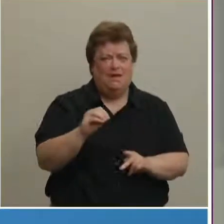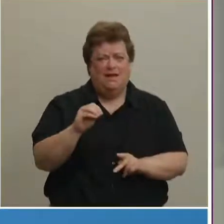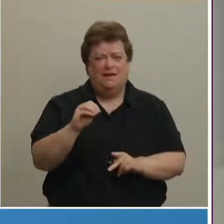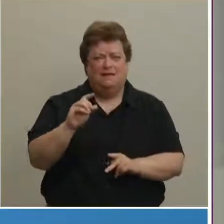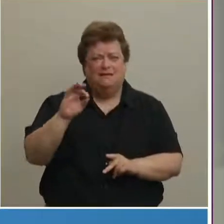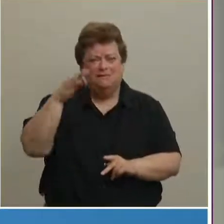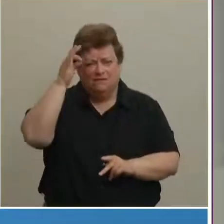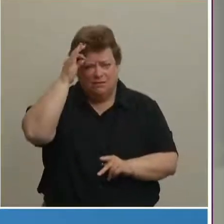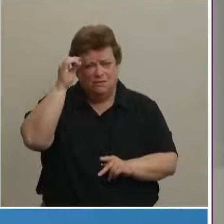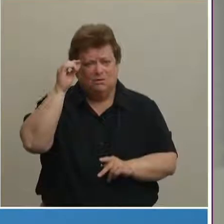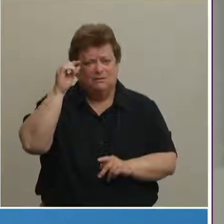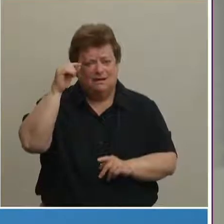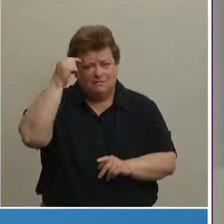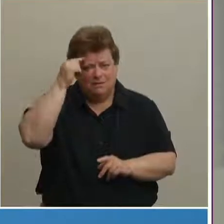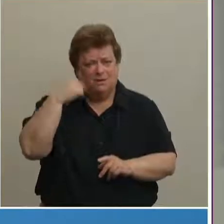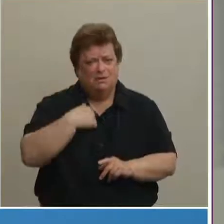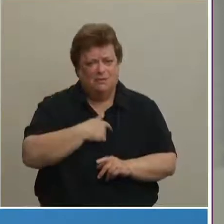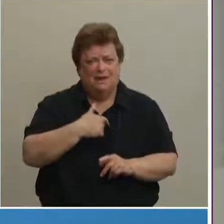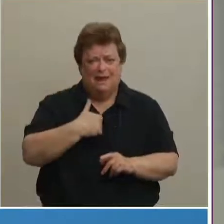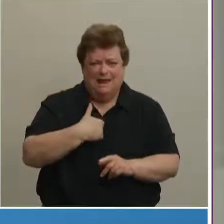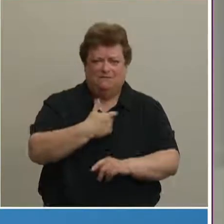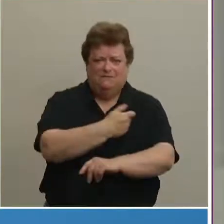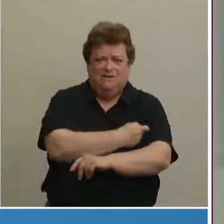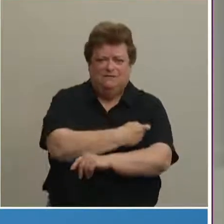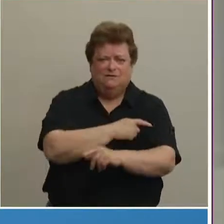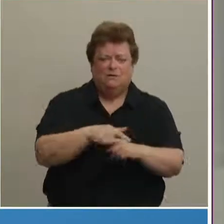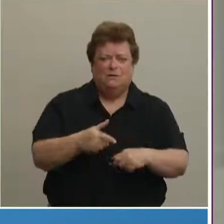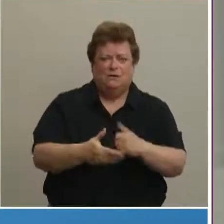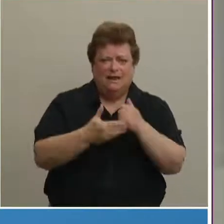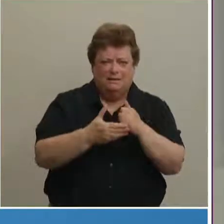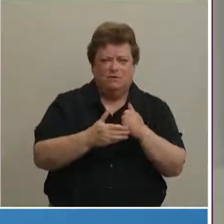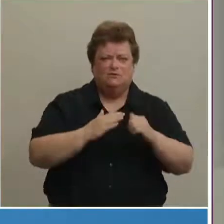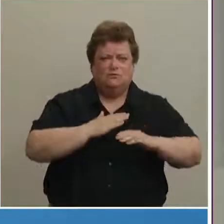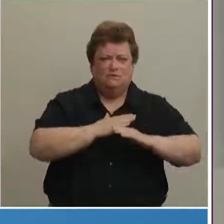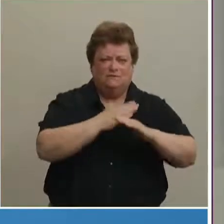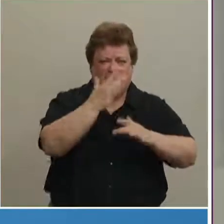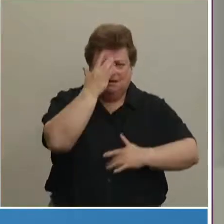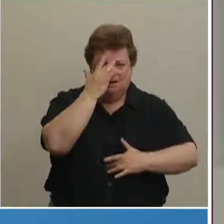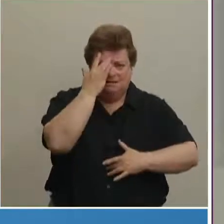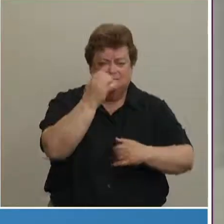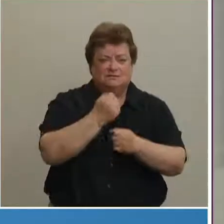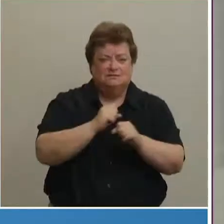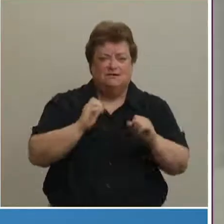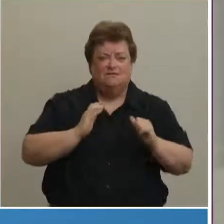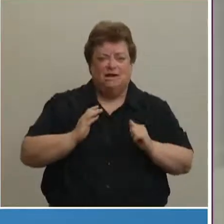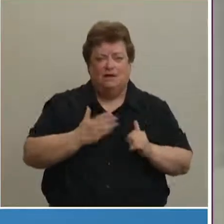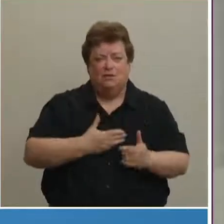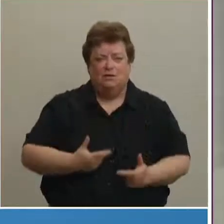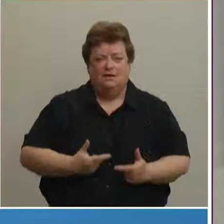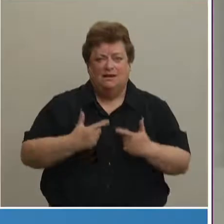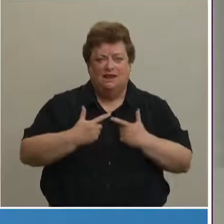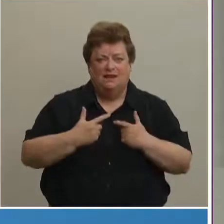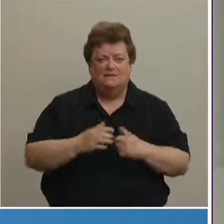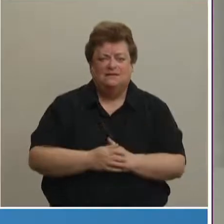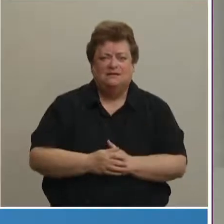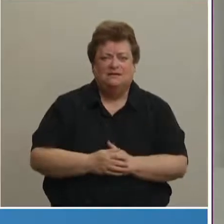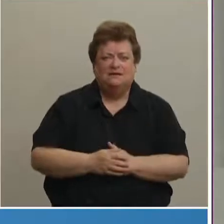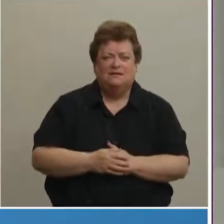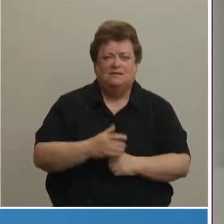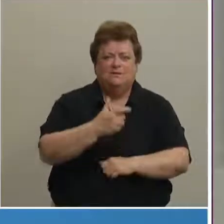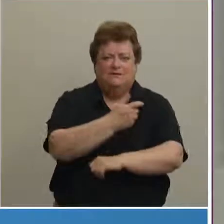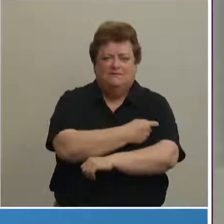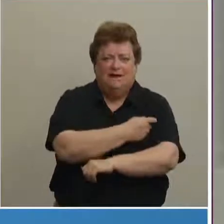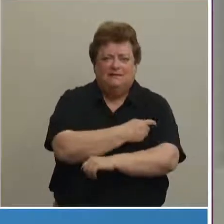effective vaccines available that can help us prevent illness and save lives. Yet the vaccine can only accomplish its tasks